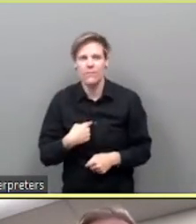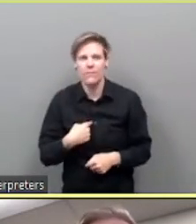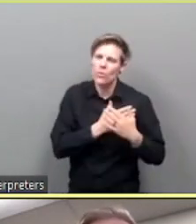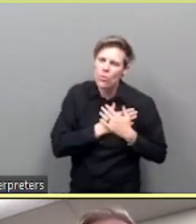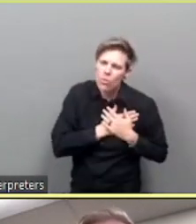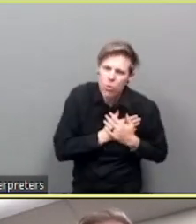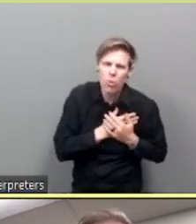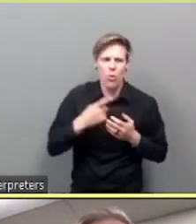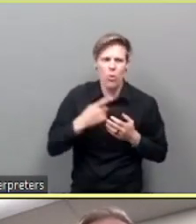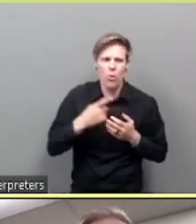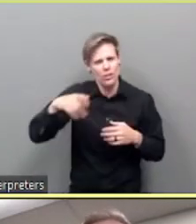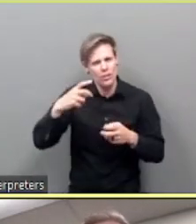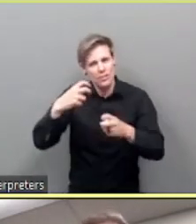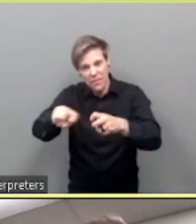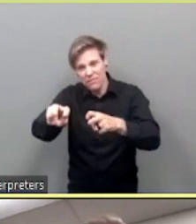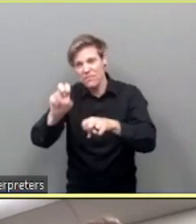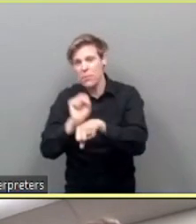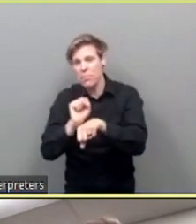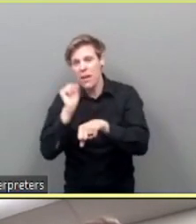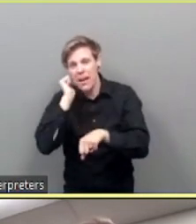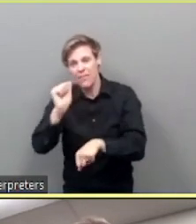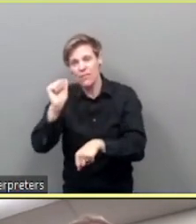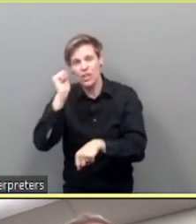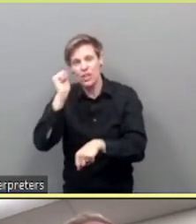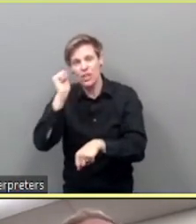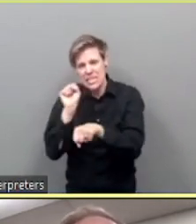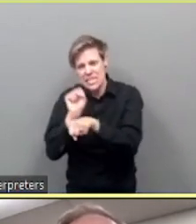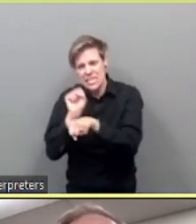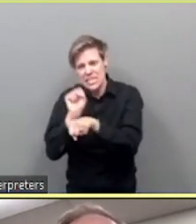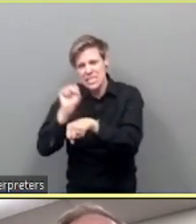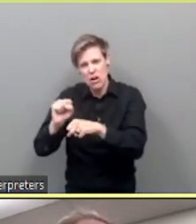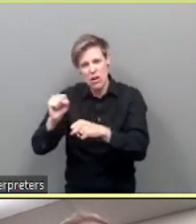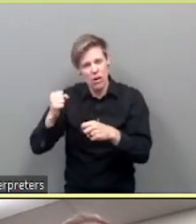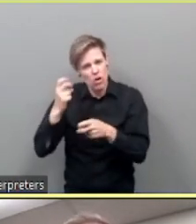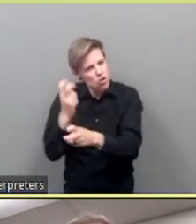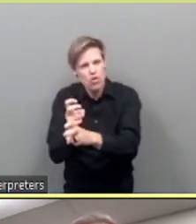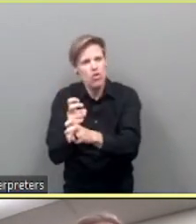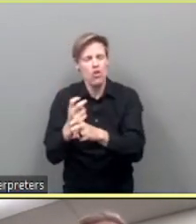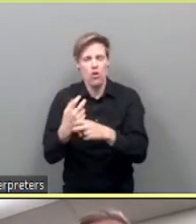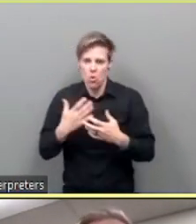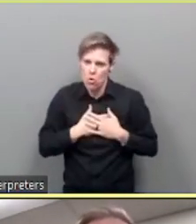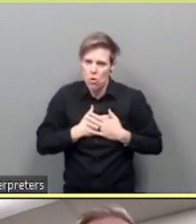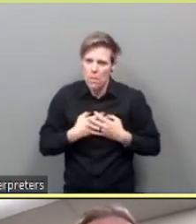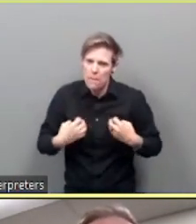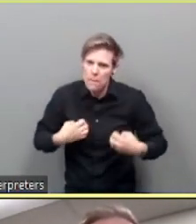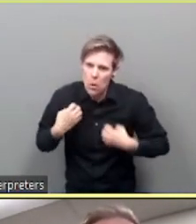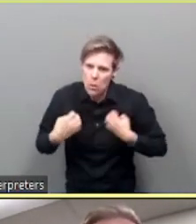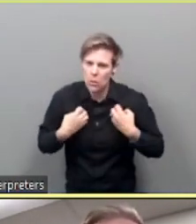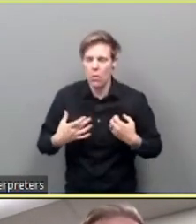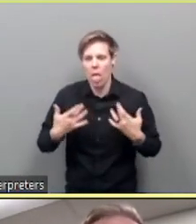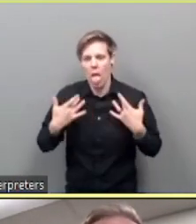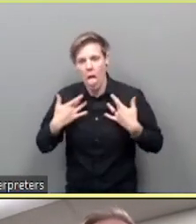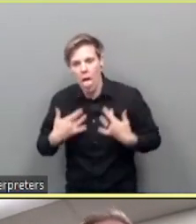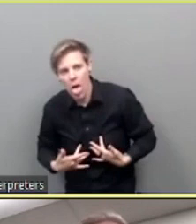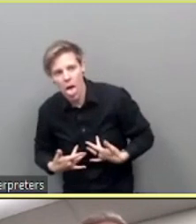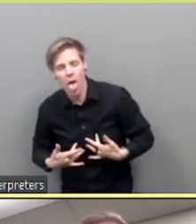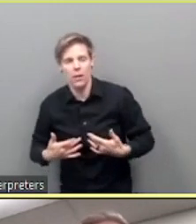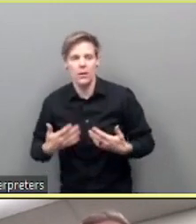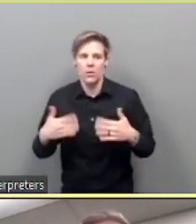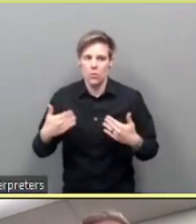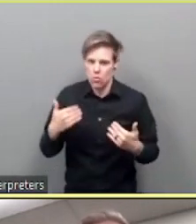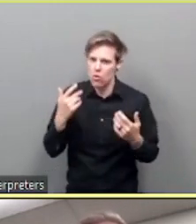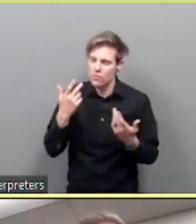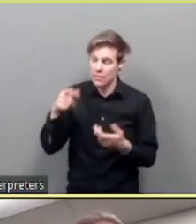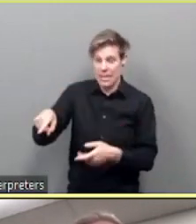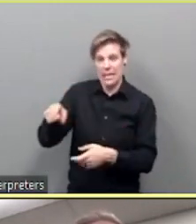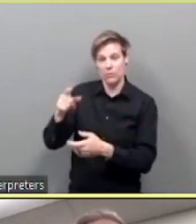harder now. And I know the emotional toil of treating preventable illness is higher than it